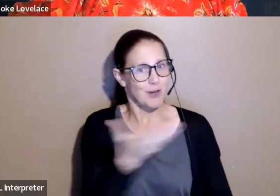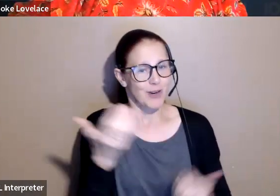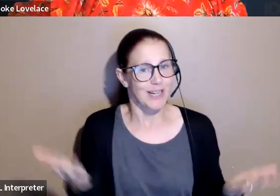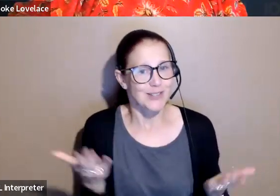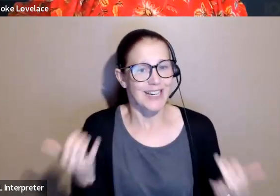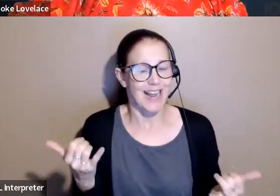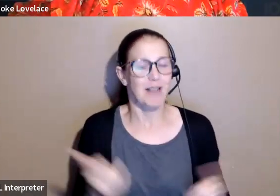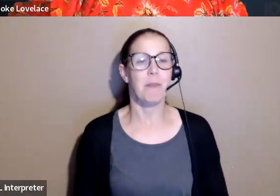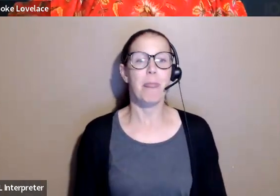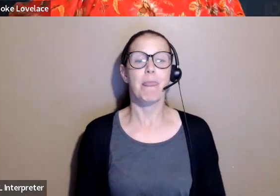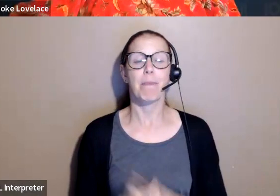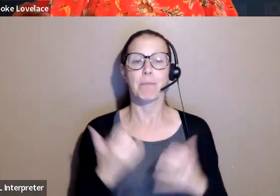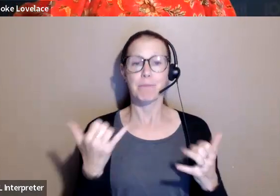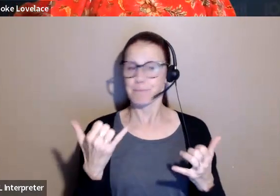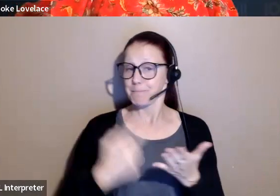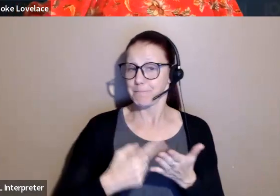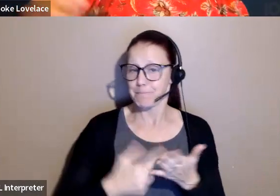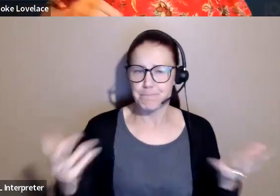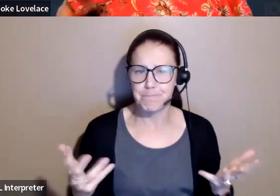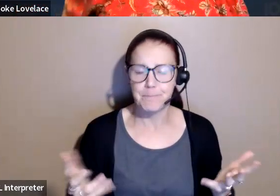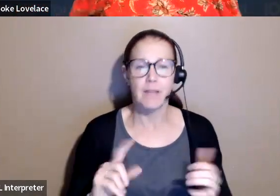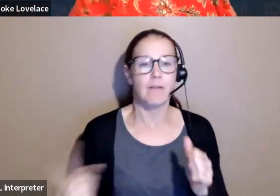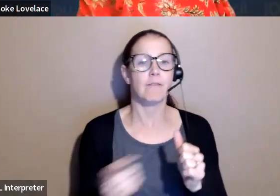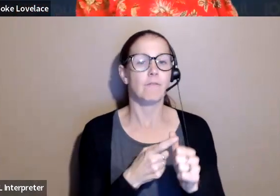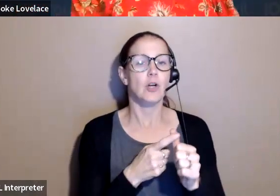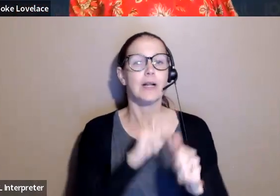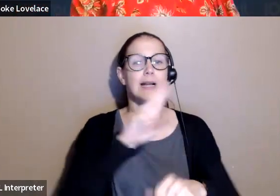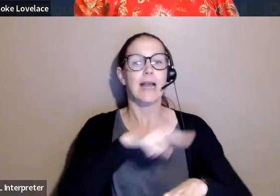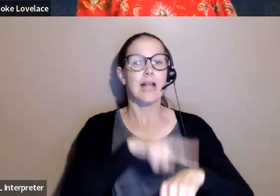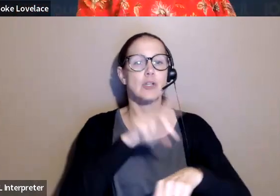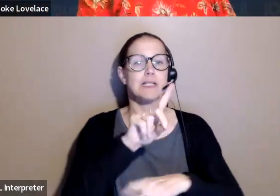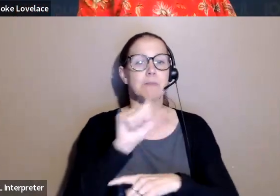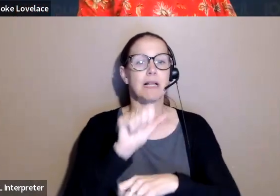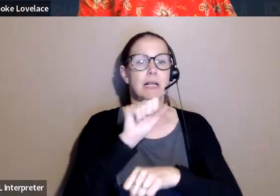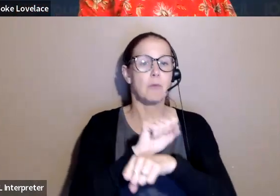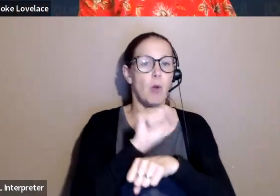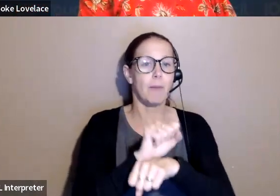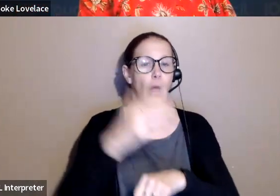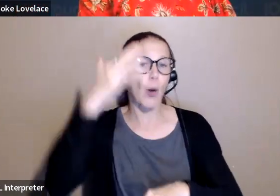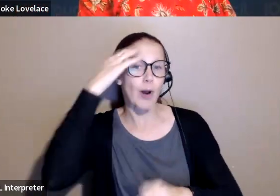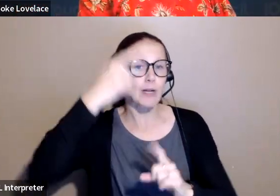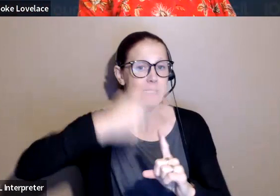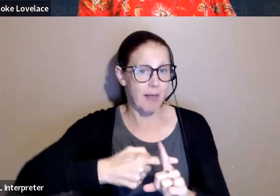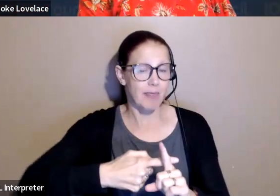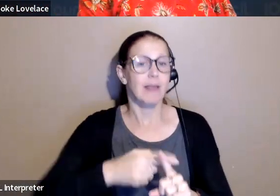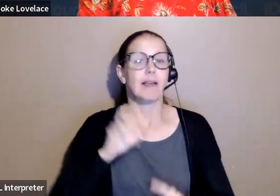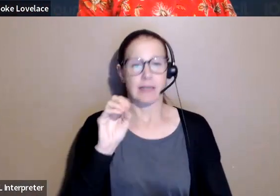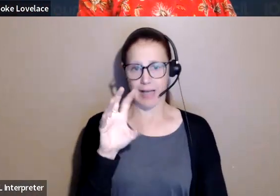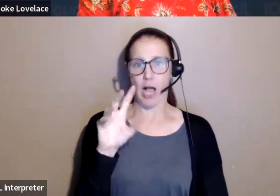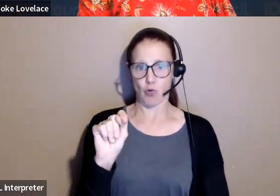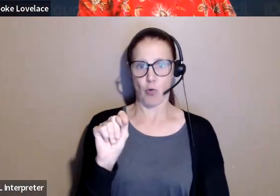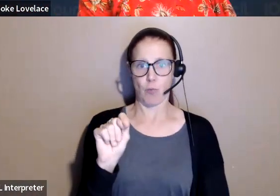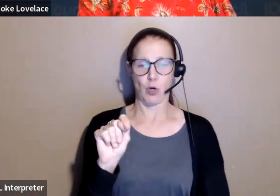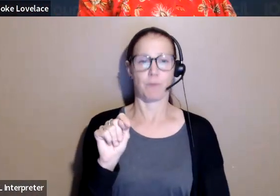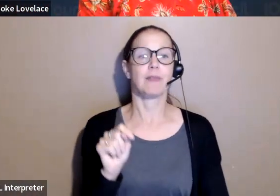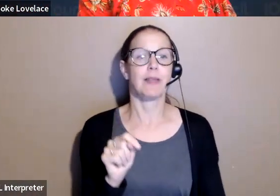And we're going to talk about, first of all, National Disability Employment Awareness Month, which is in October,